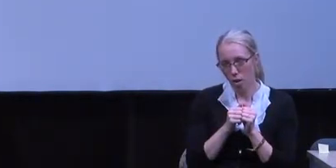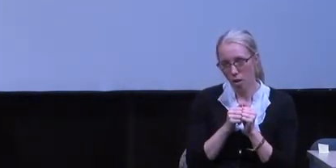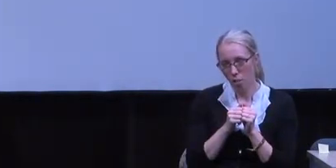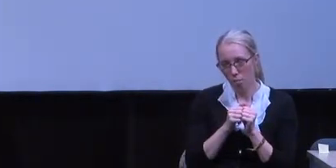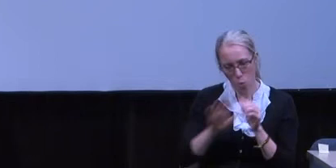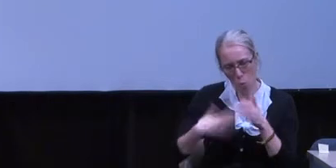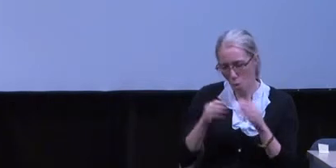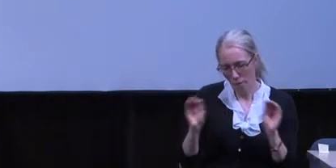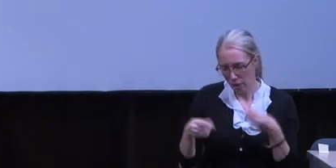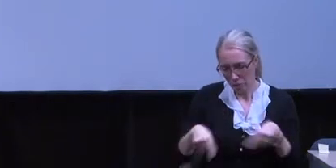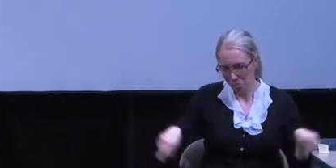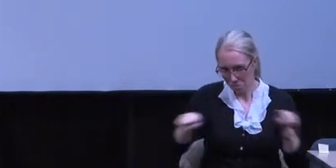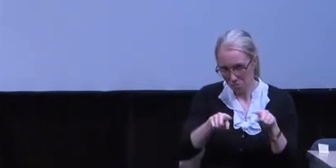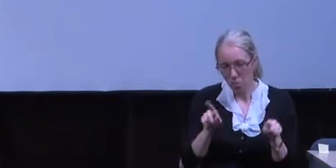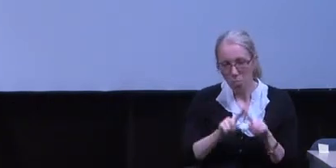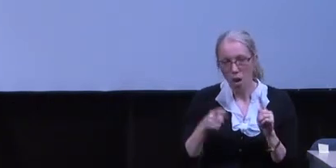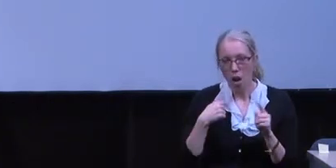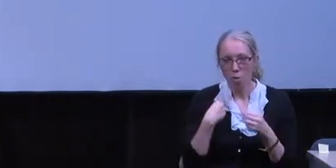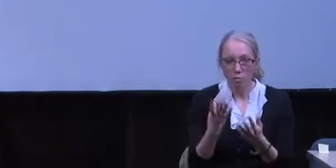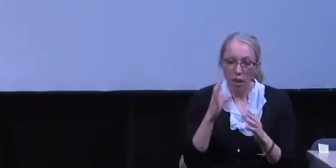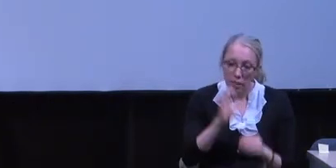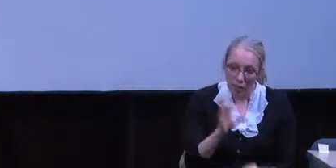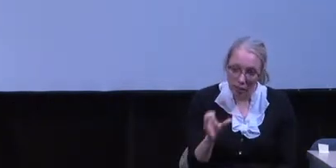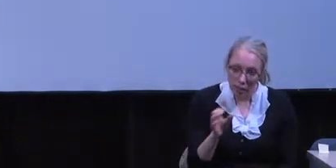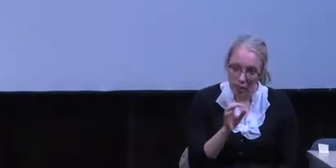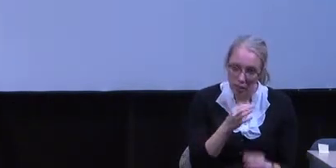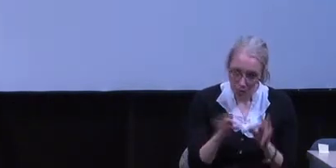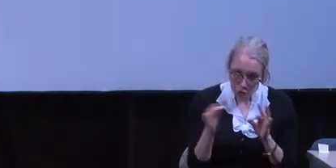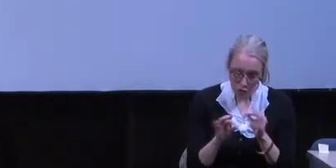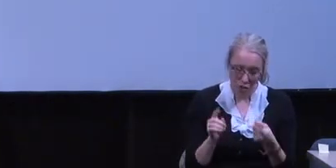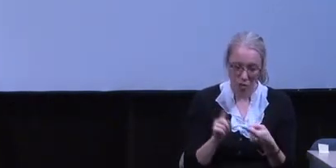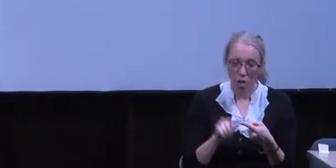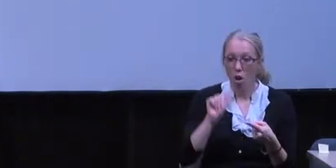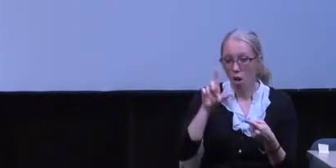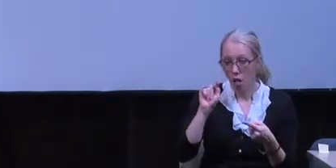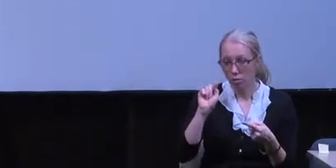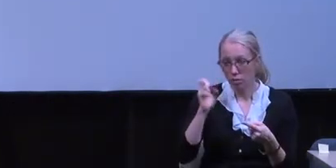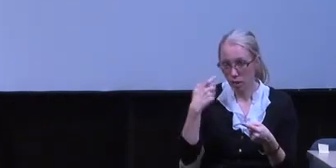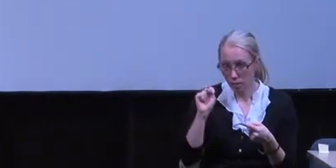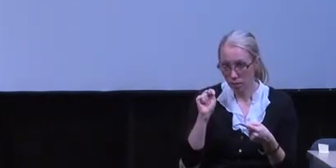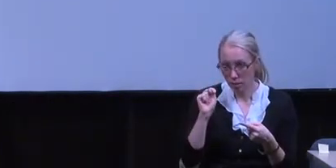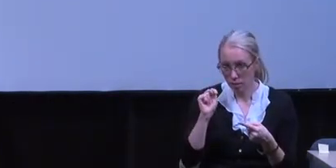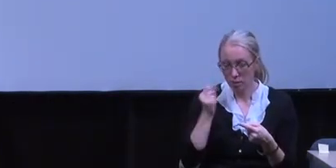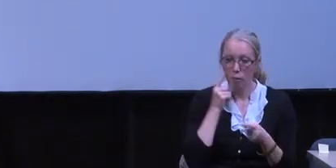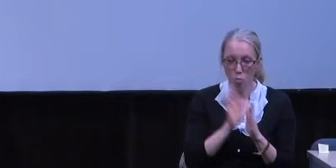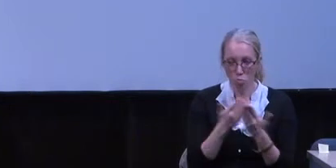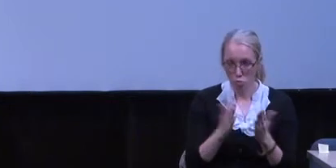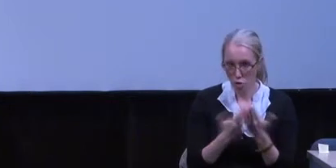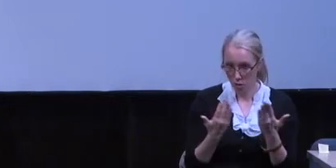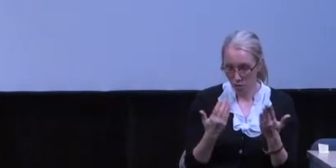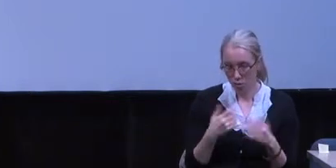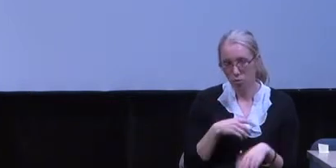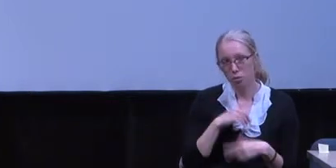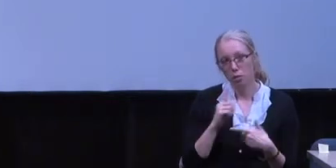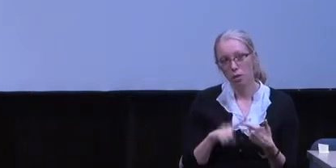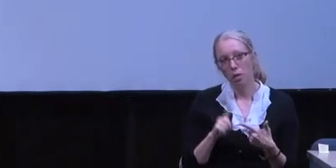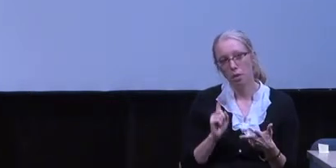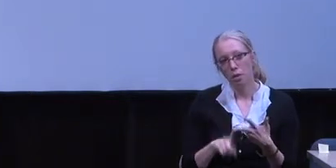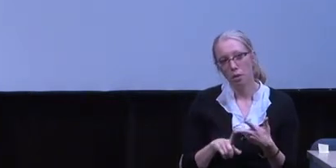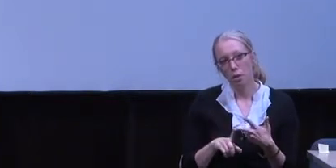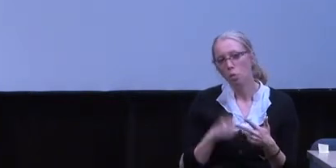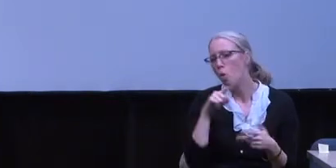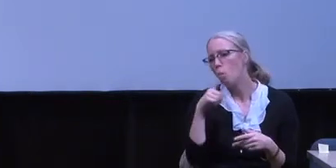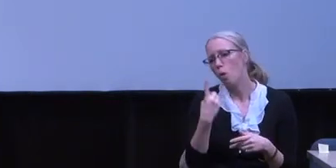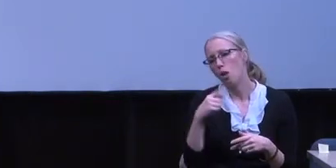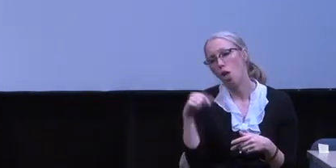with my whole office, but I'll do closed captioning. I do alternative text for textbooks. Another thing that I want to